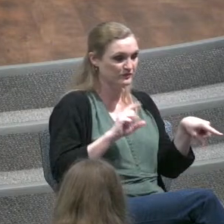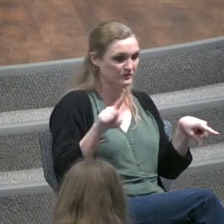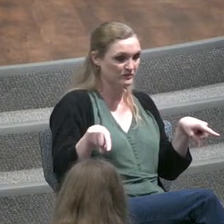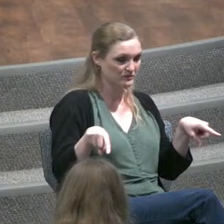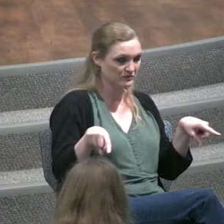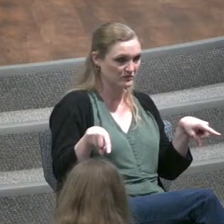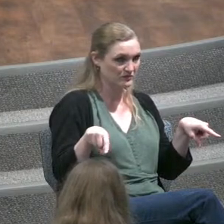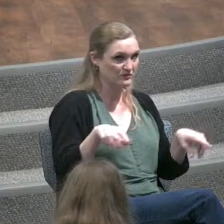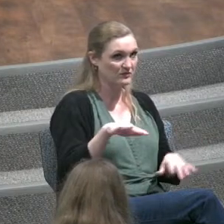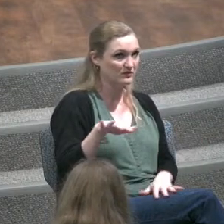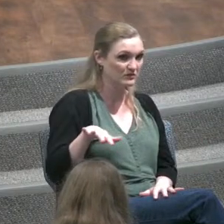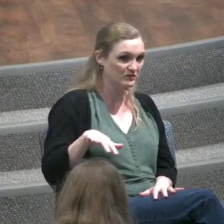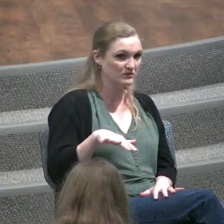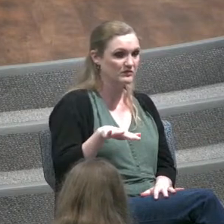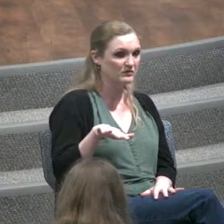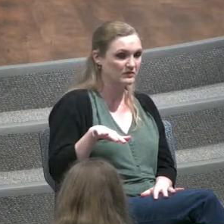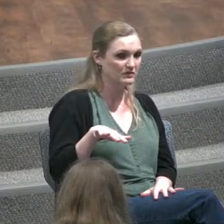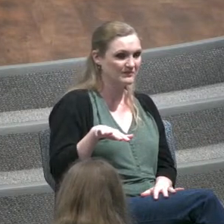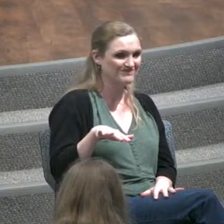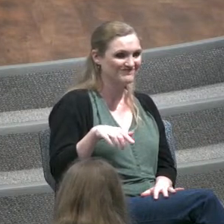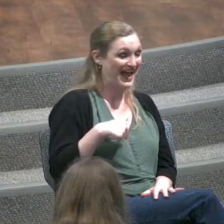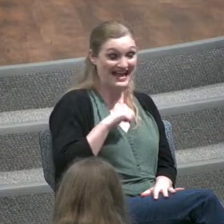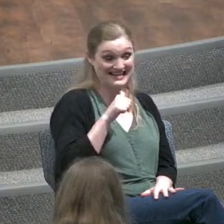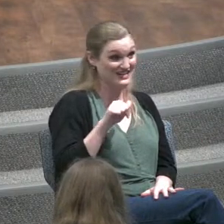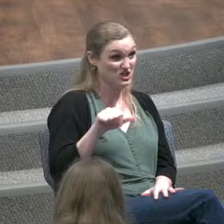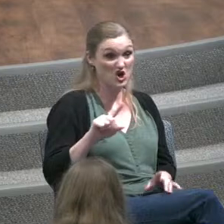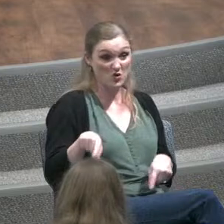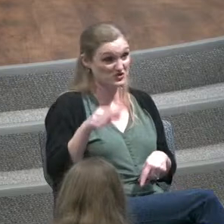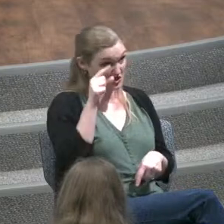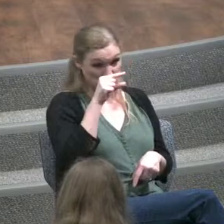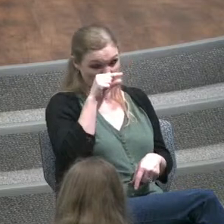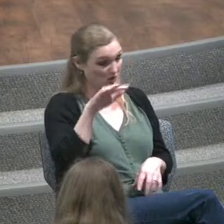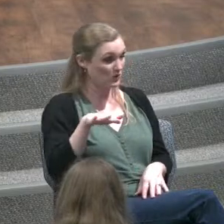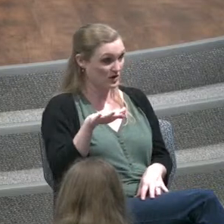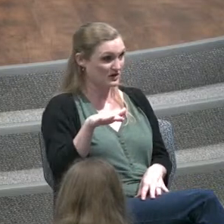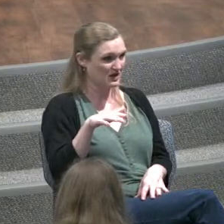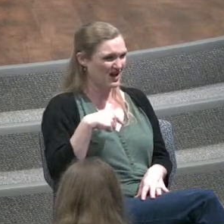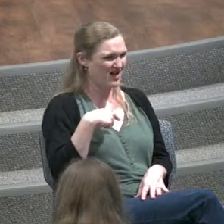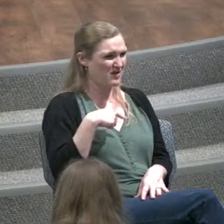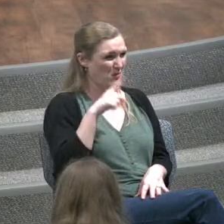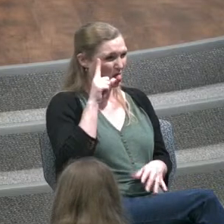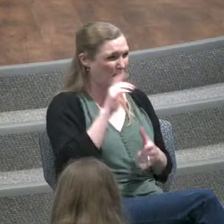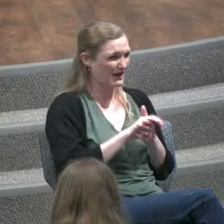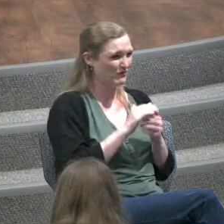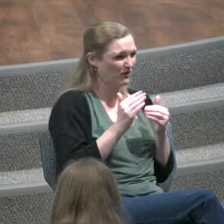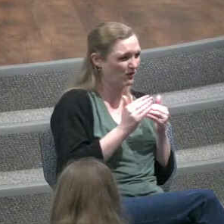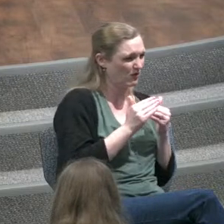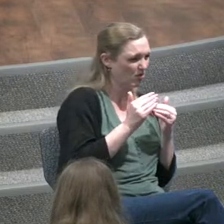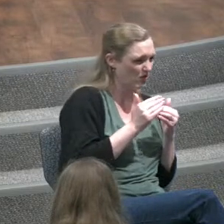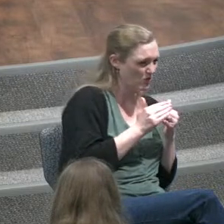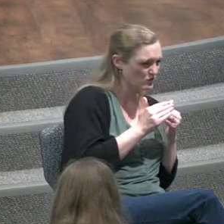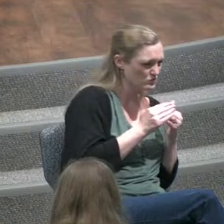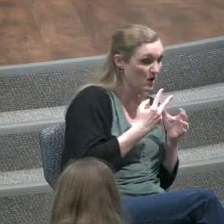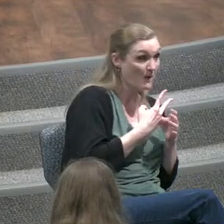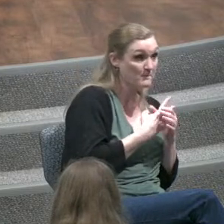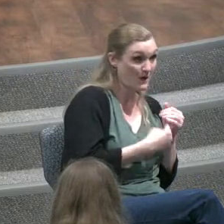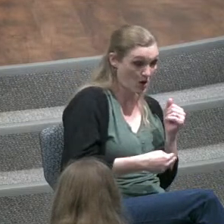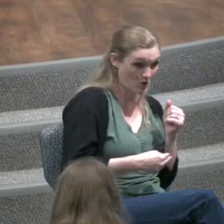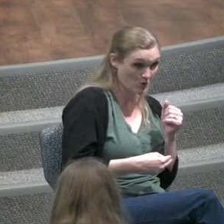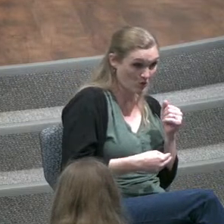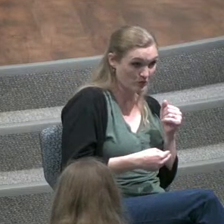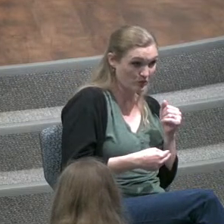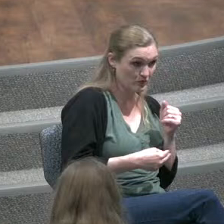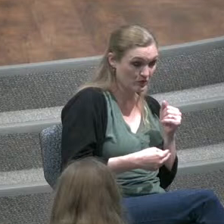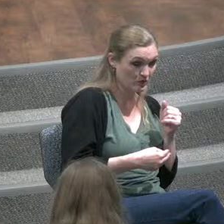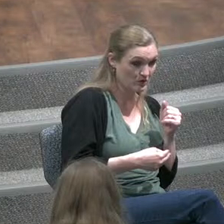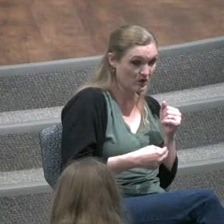are locations, again, I haven't been to the Greek Orthodox location, but I believe they're really close to each other. But both